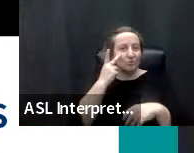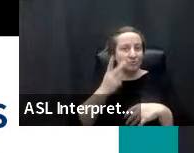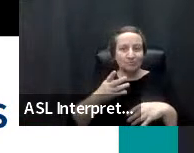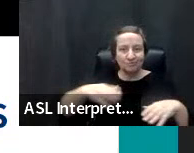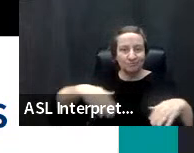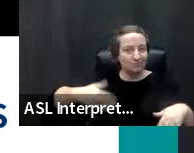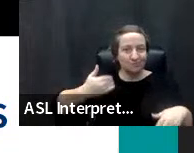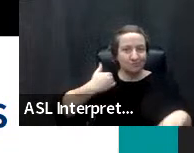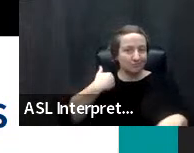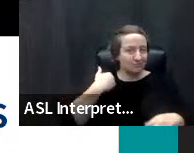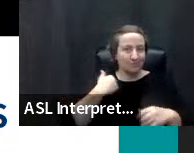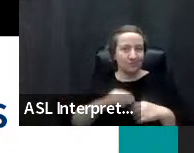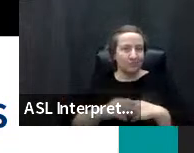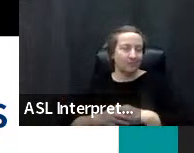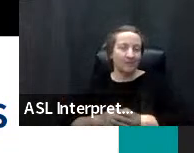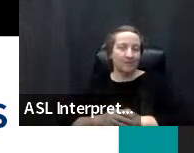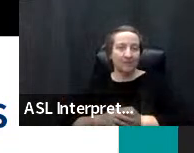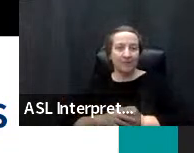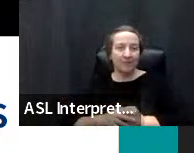before.